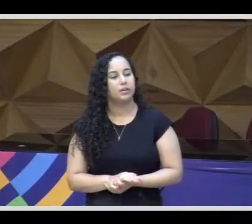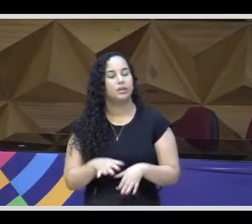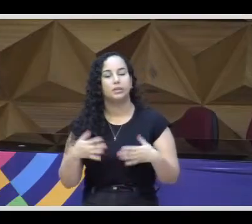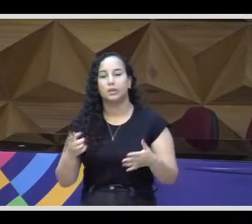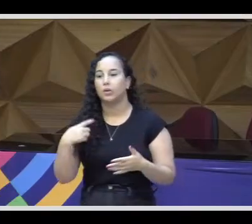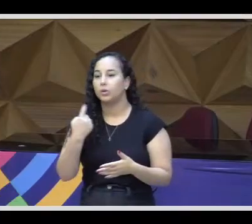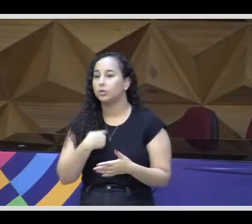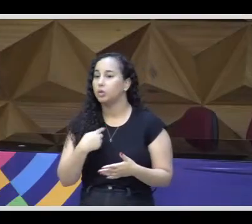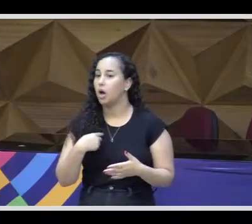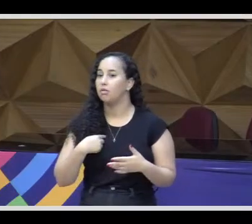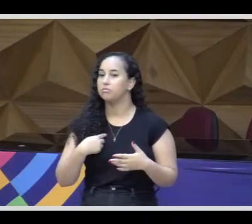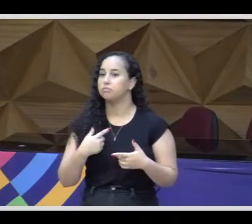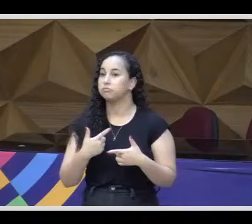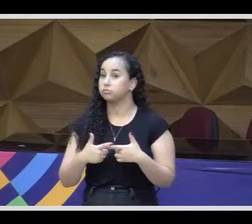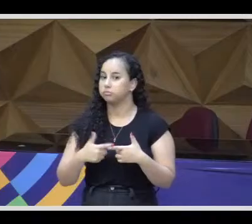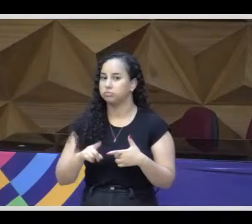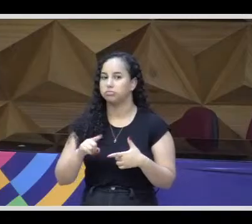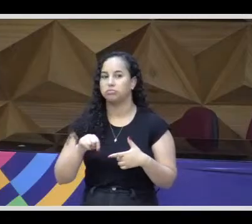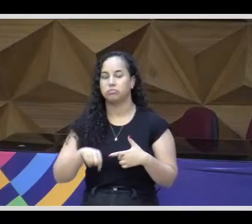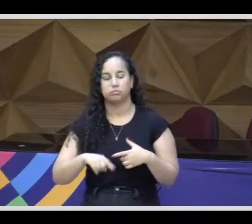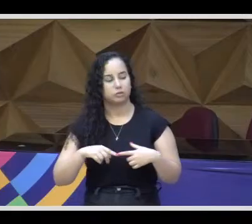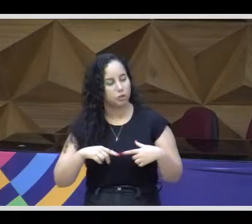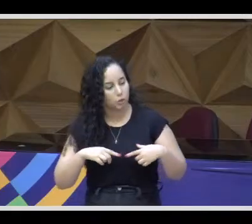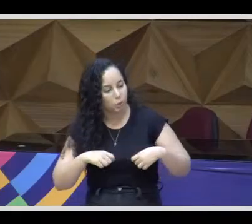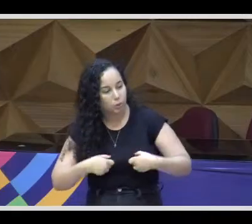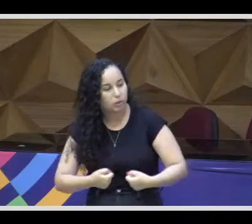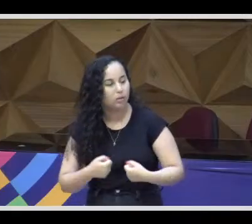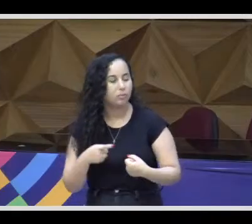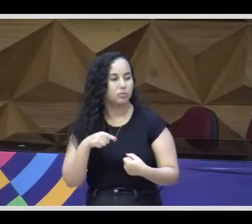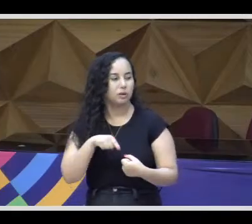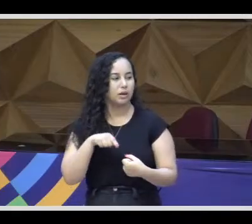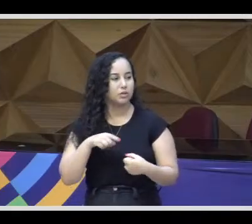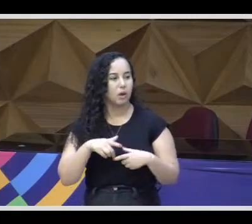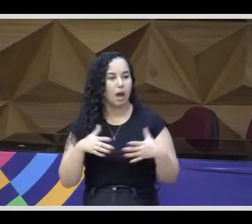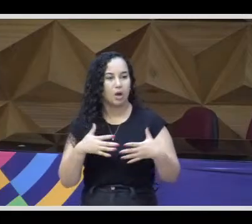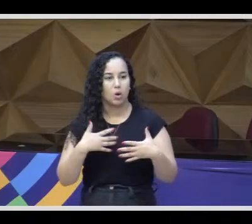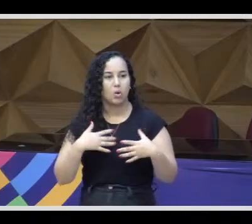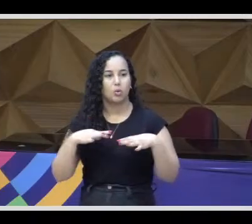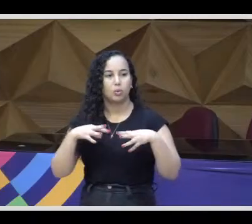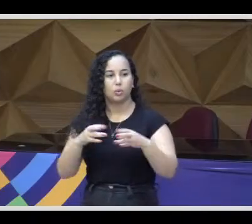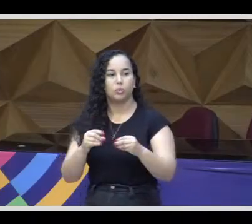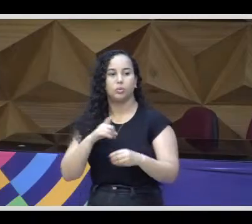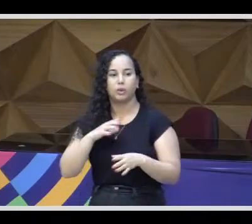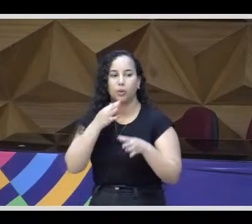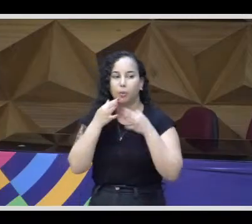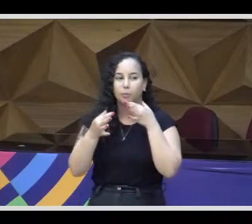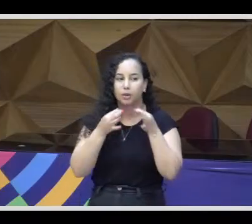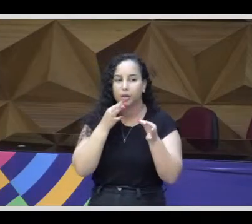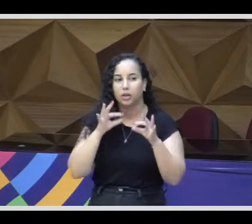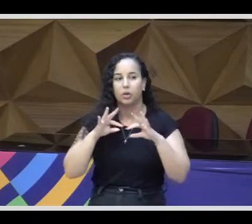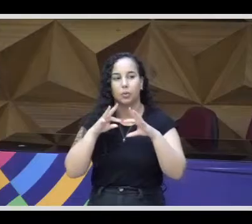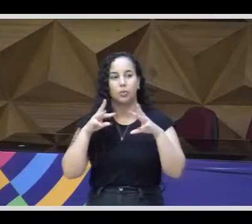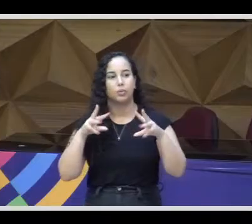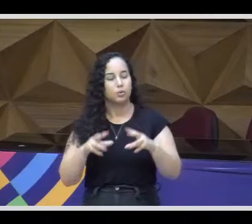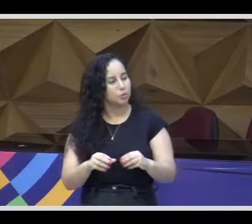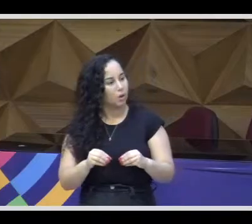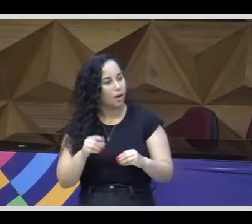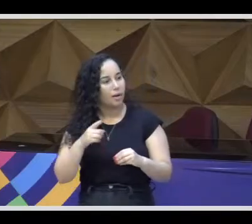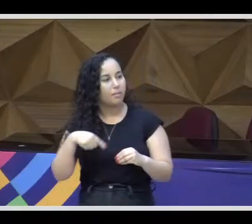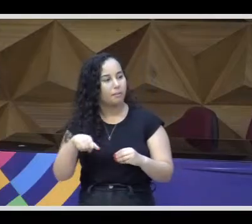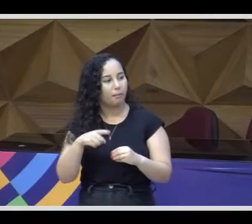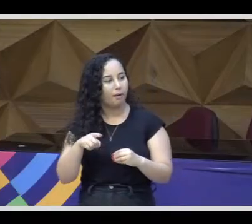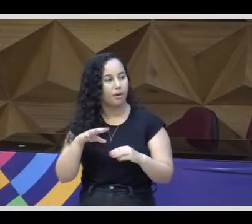so much for that, that right now, everybody has opinion about politics. Everybody thinks that they are the